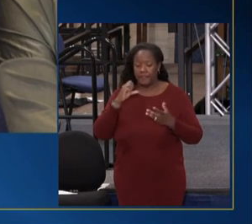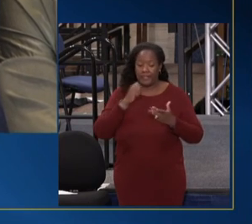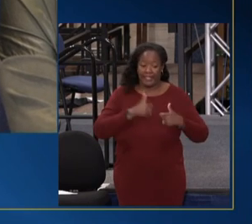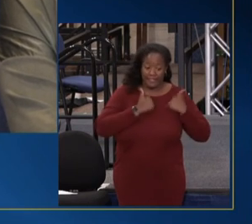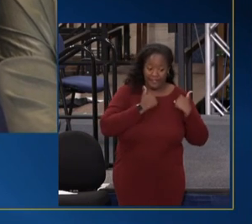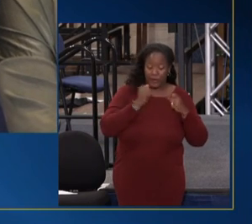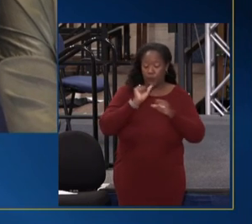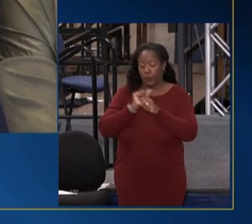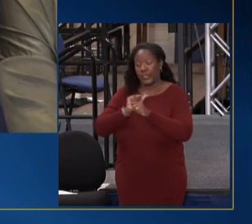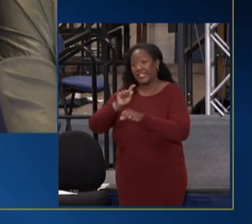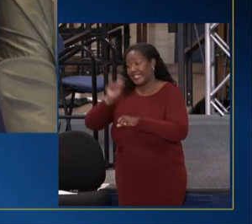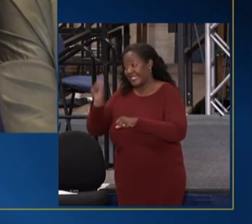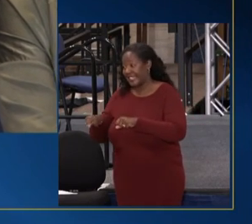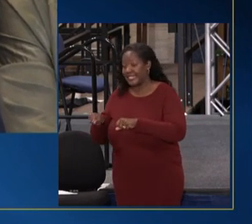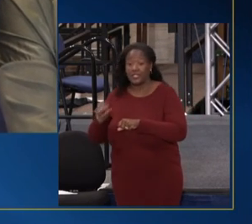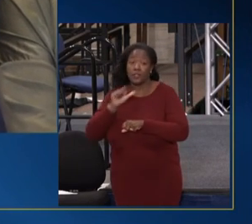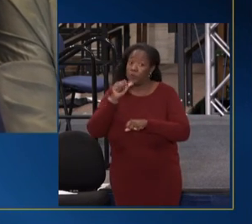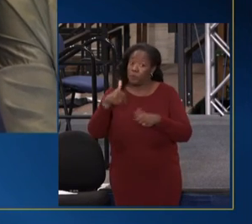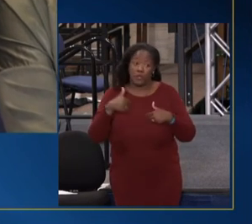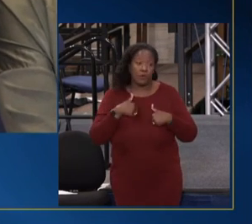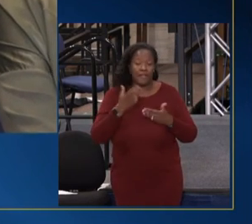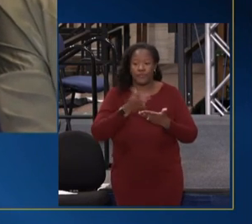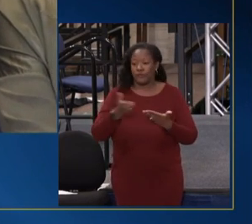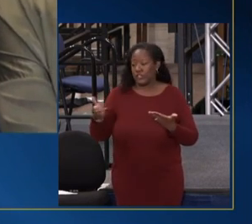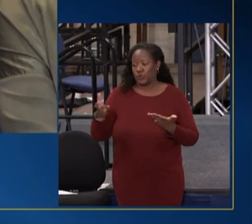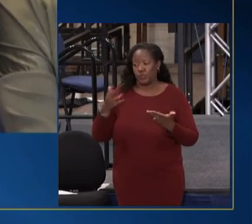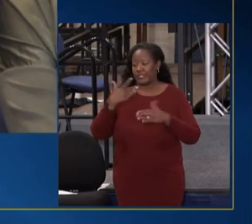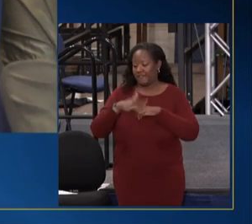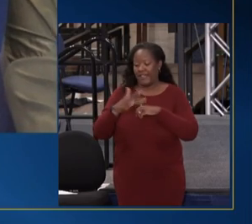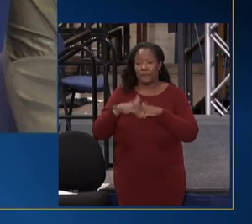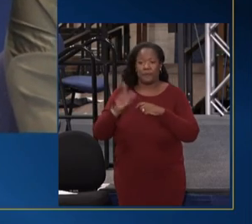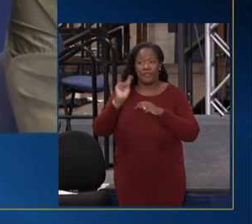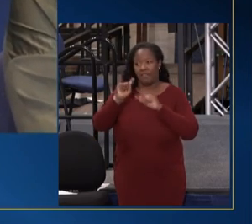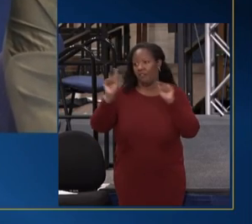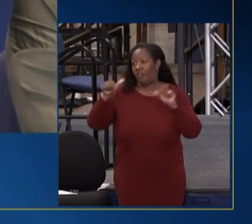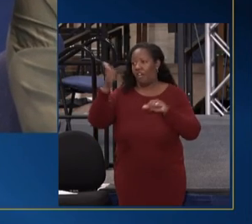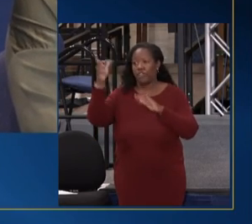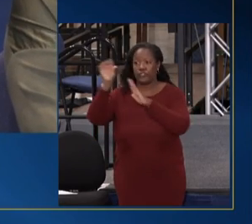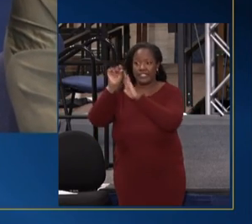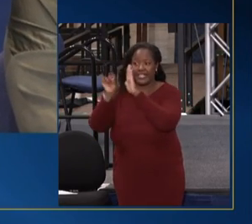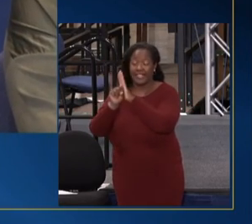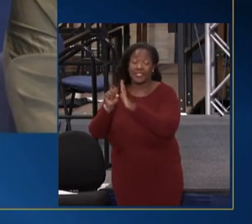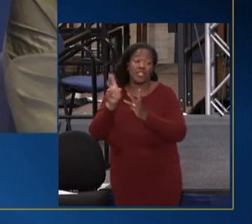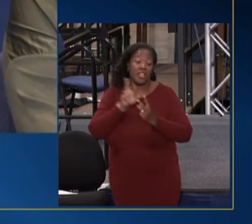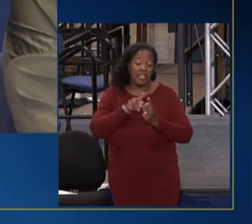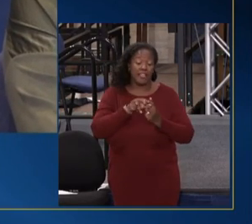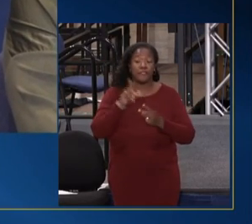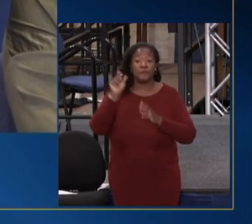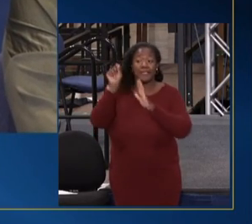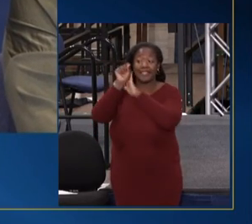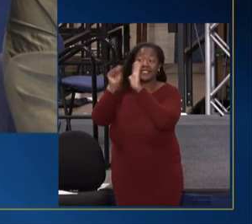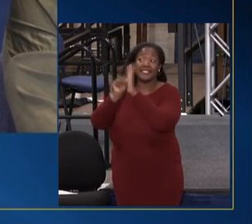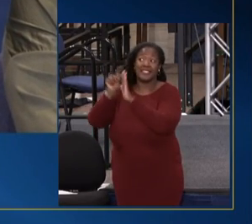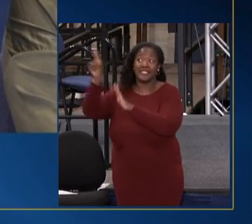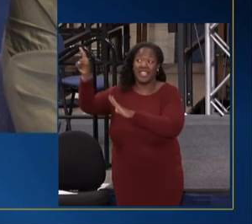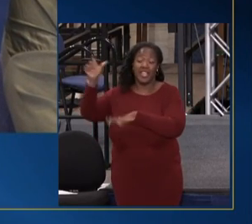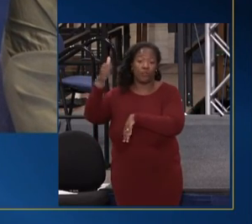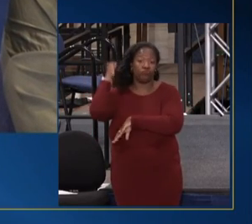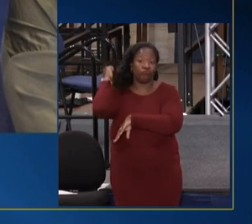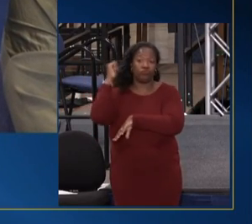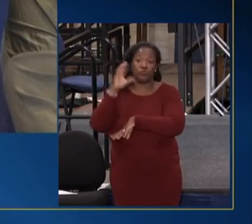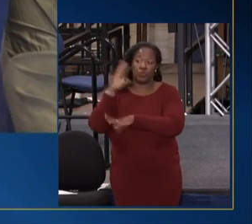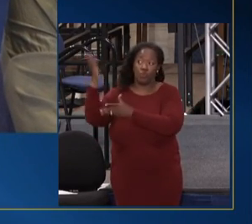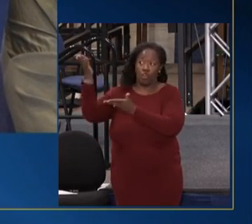Texas is that we don't have the resources that are available as in other states, either because our state does not extend those or